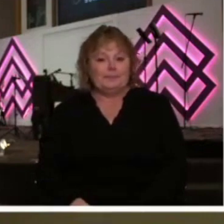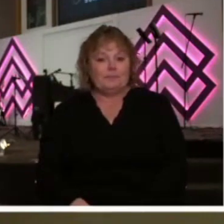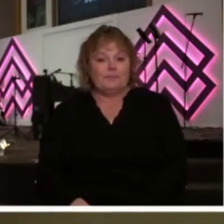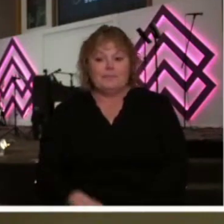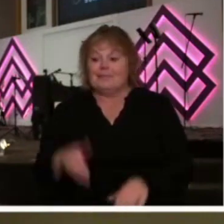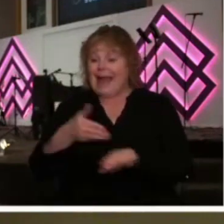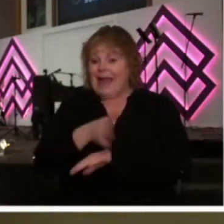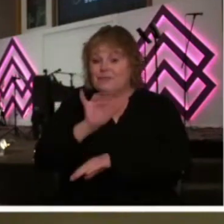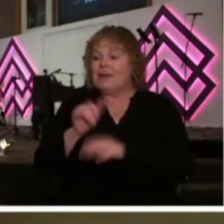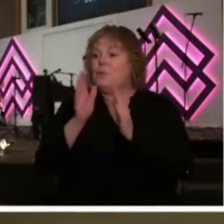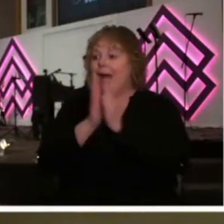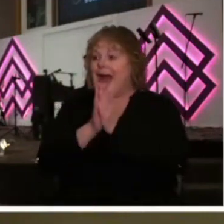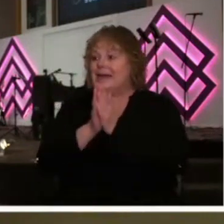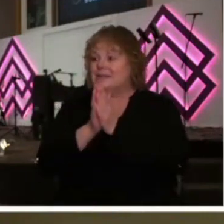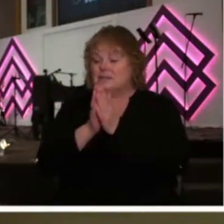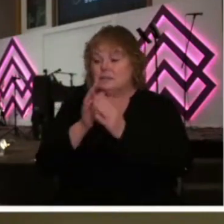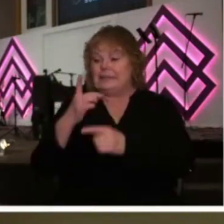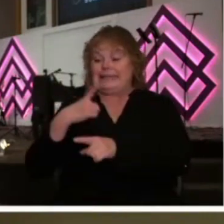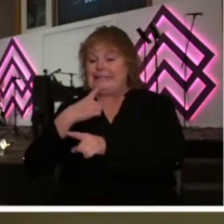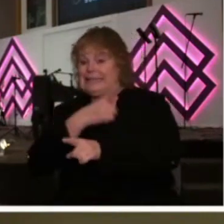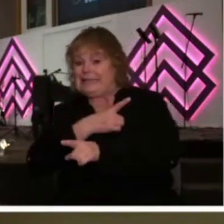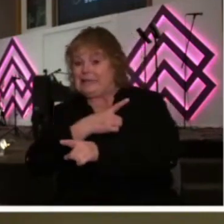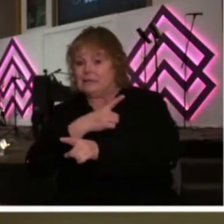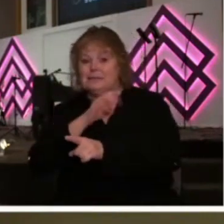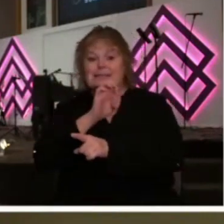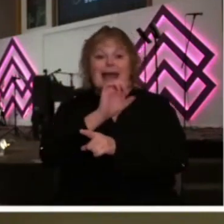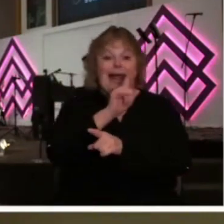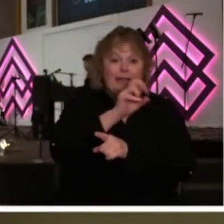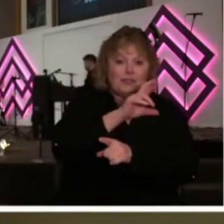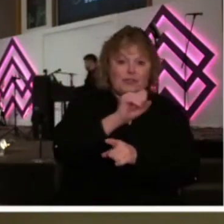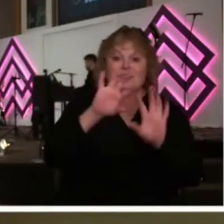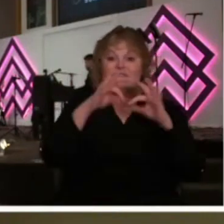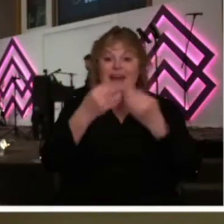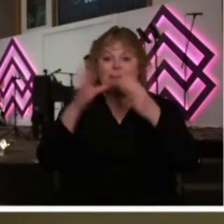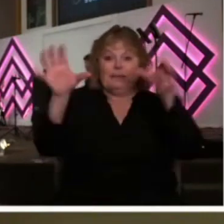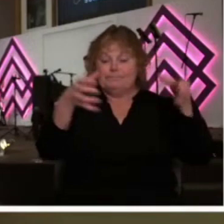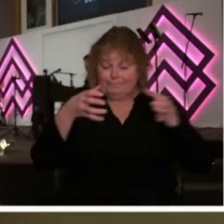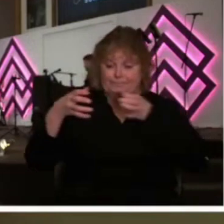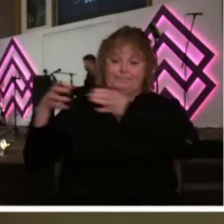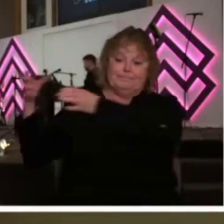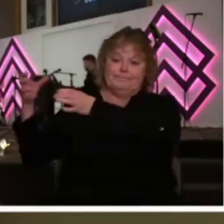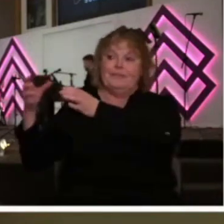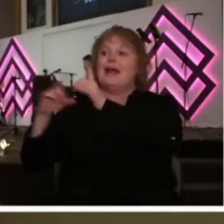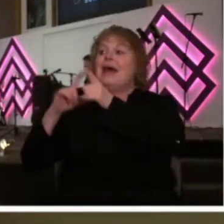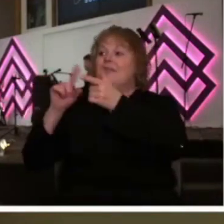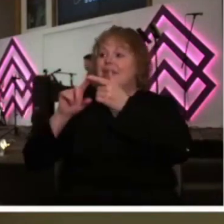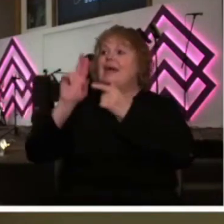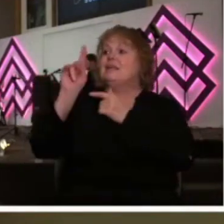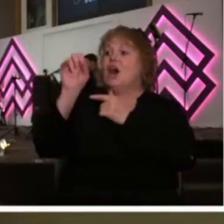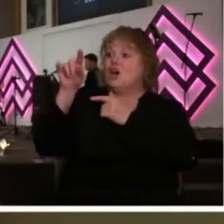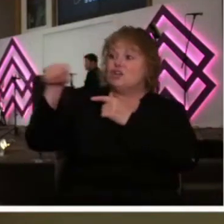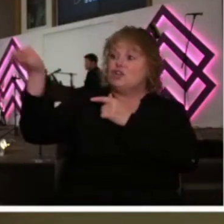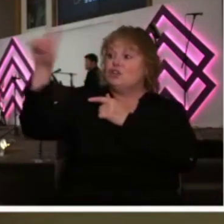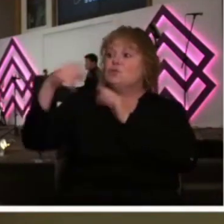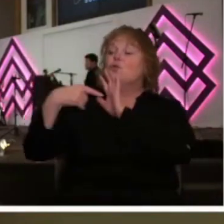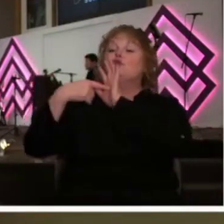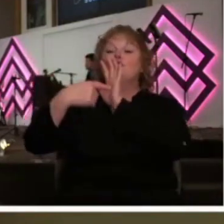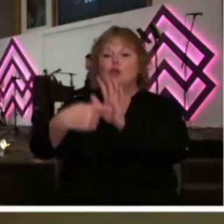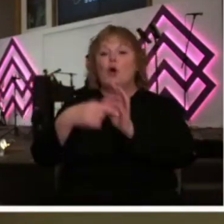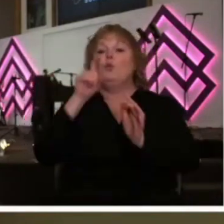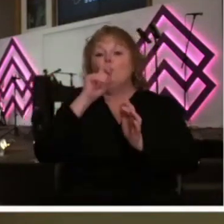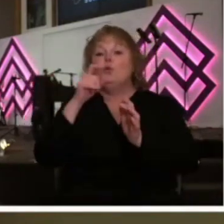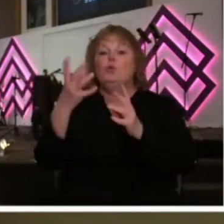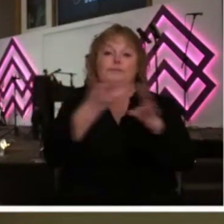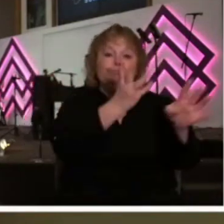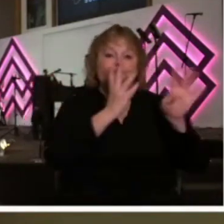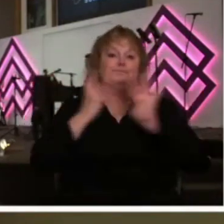Following that, we're going to be asking our deacons and our elders and their families to come. And then the ushers are going to instruct you as they dismiss each of you to come